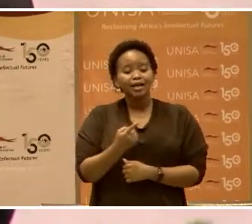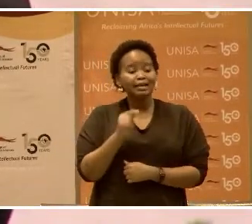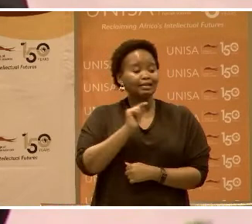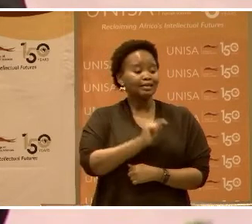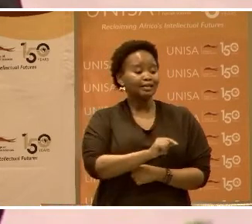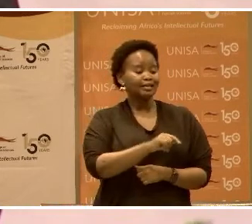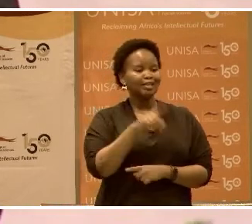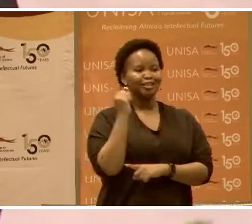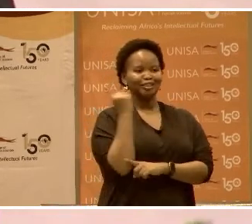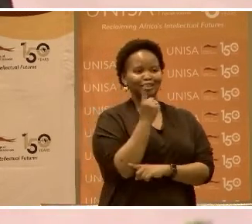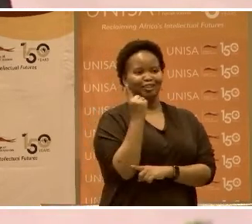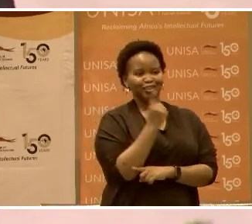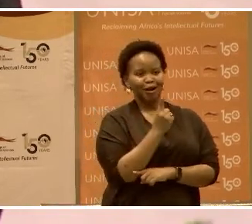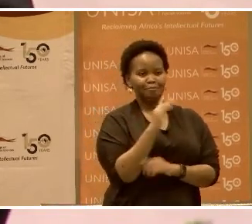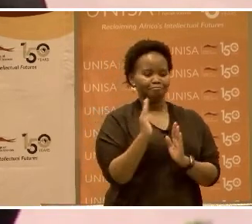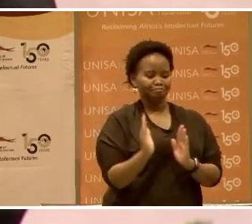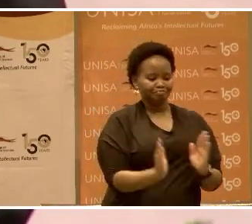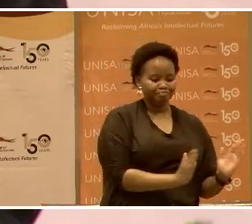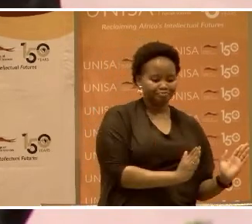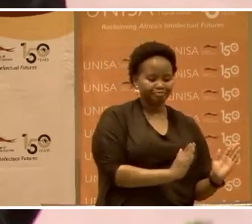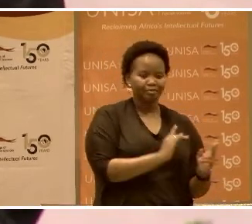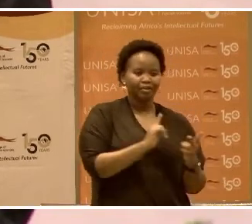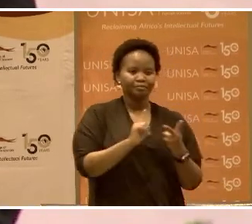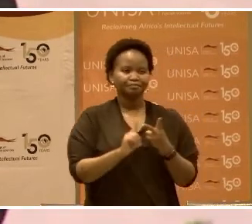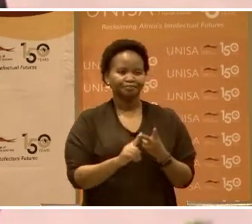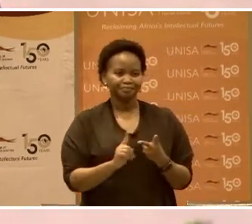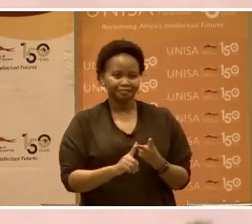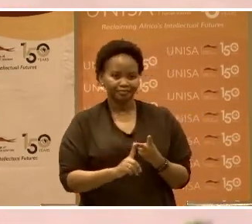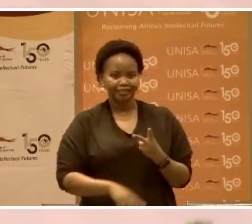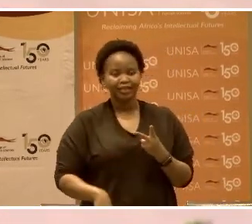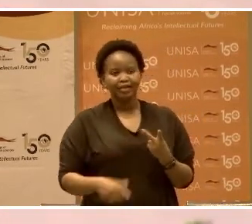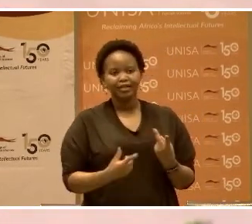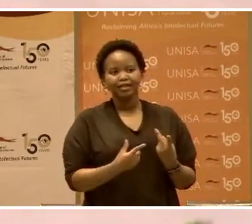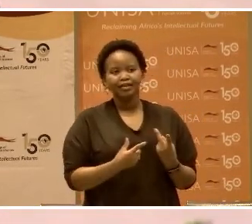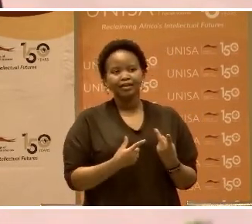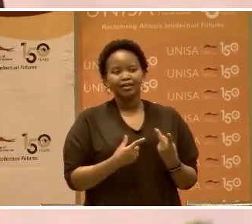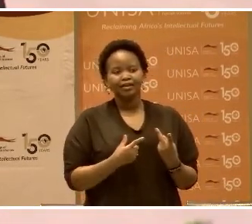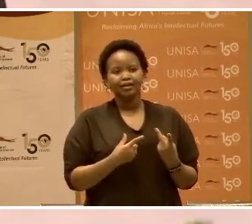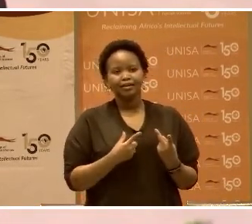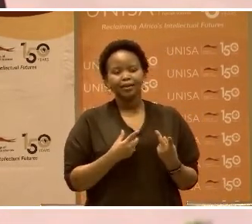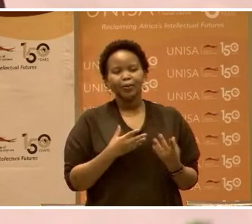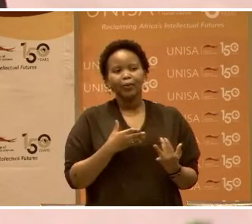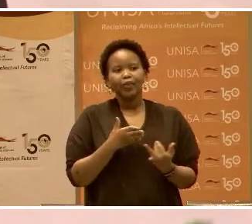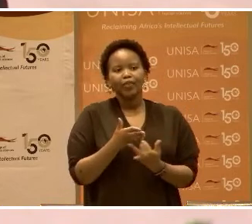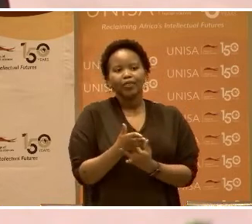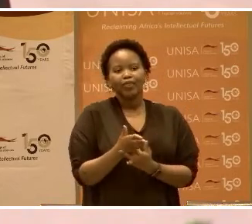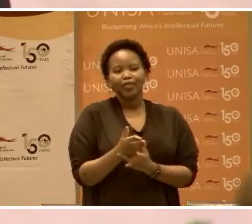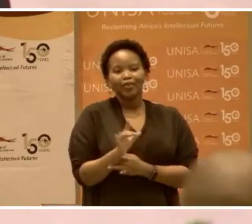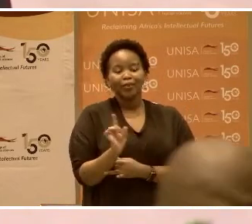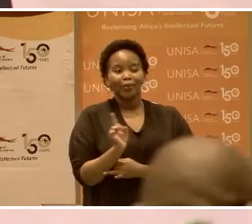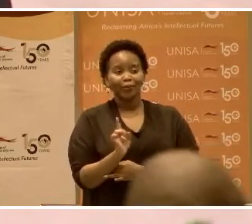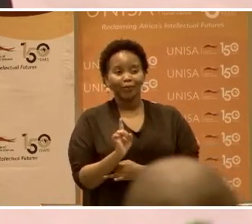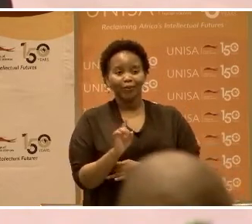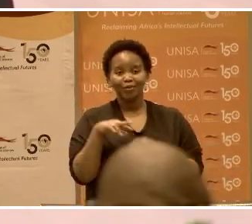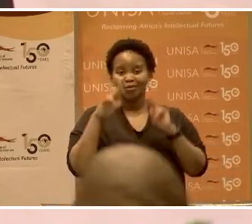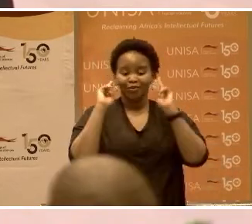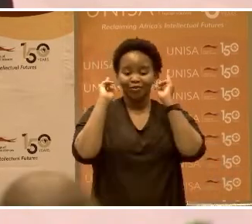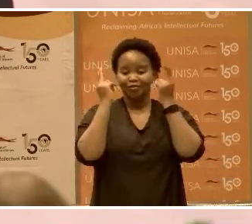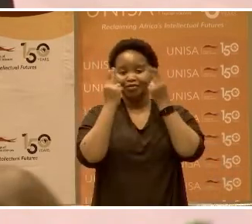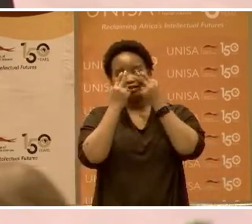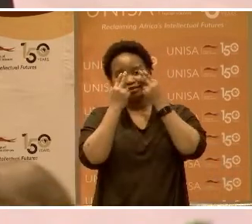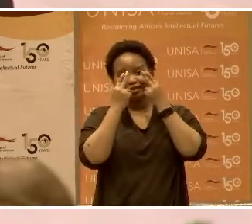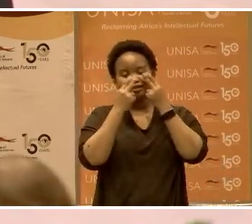He later gained direct entry or admission to the most prestigious university in